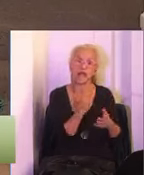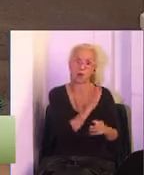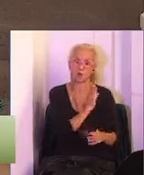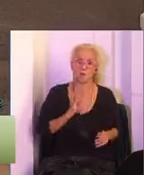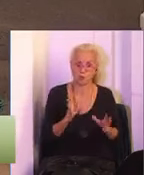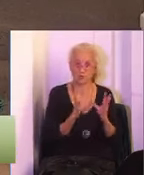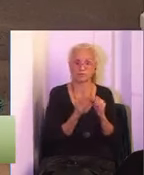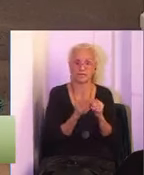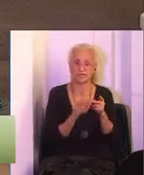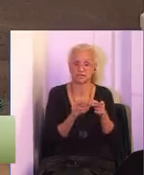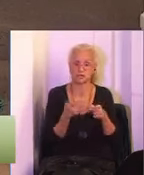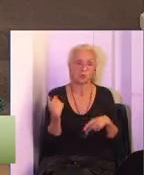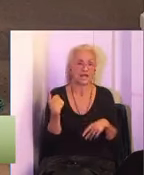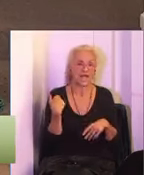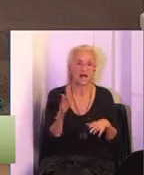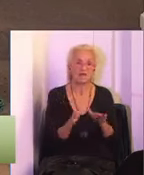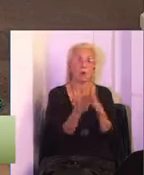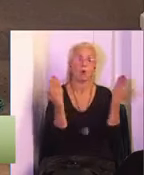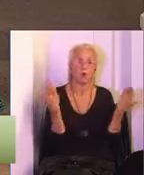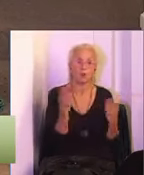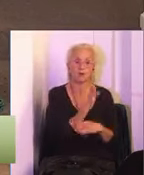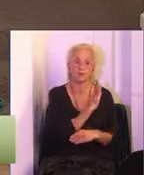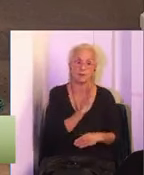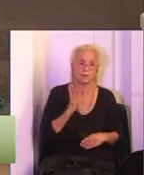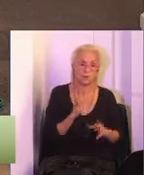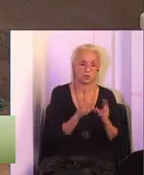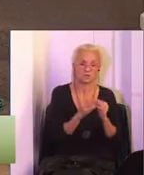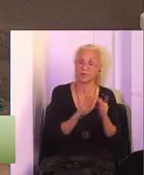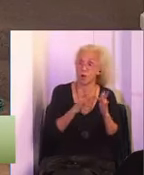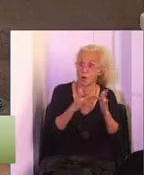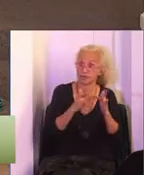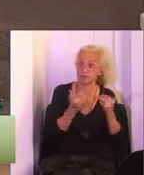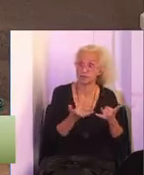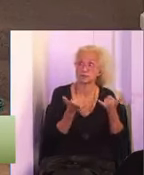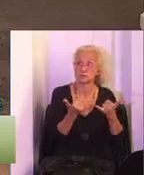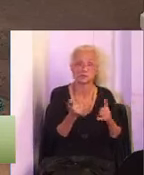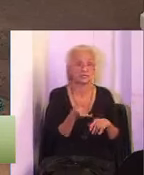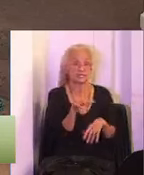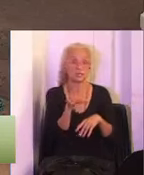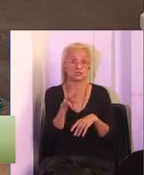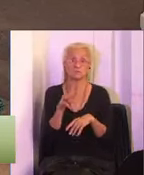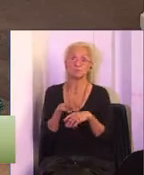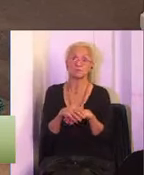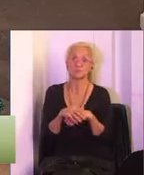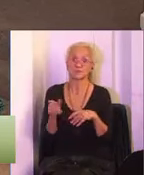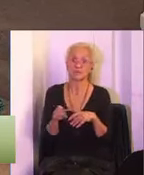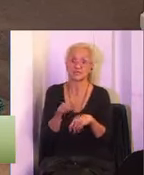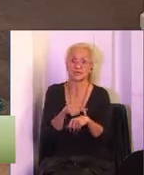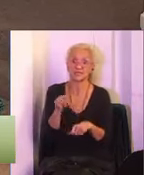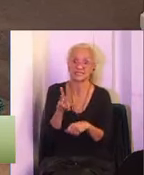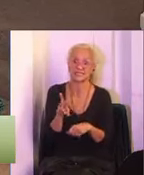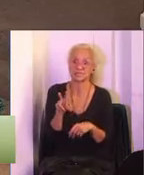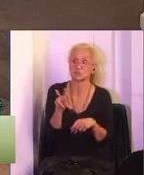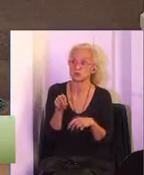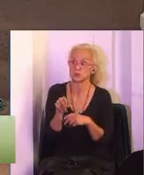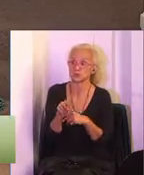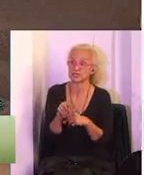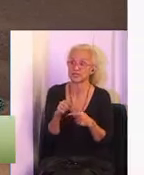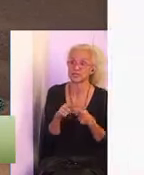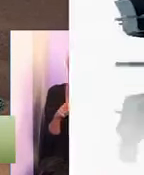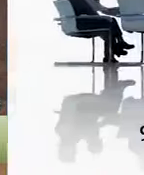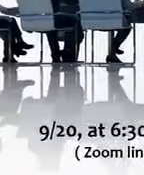meeting. We have open board meetings. It's online, currently on Zoom. It's at 6:30